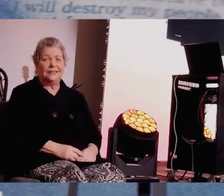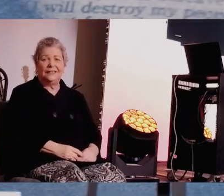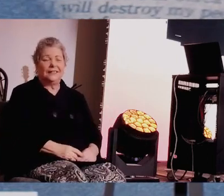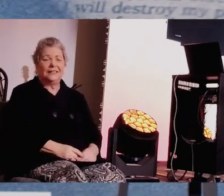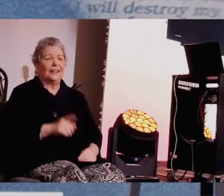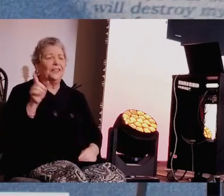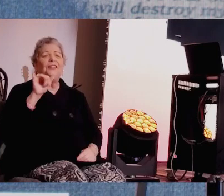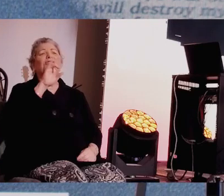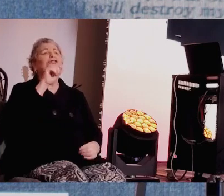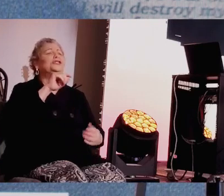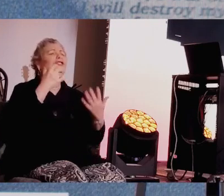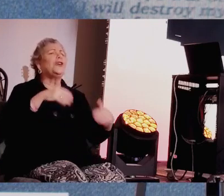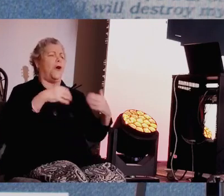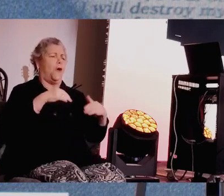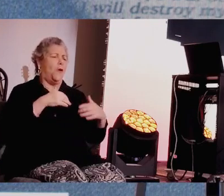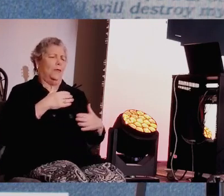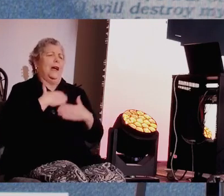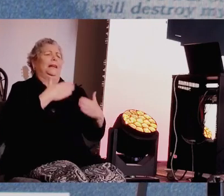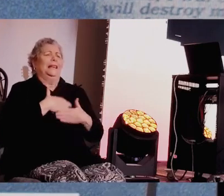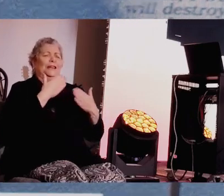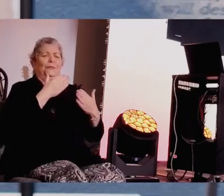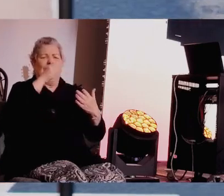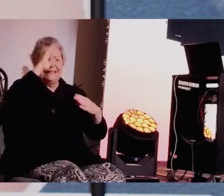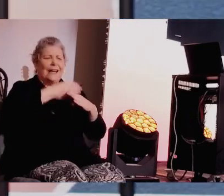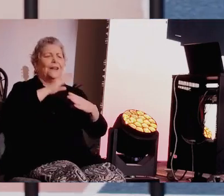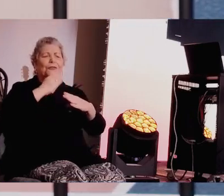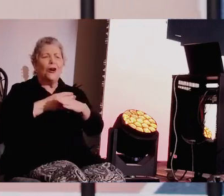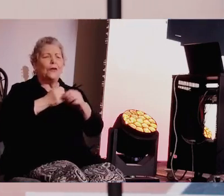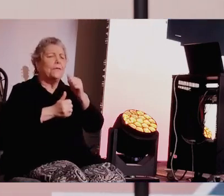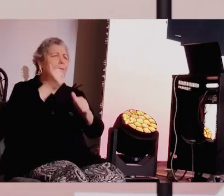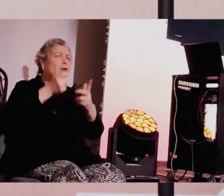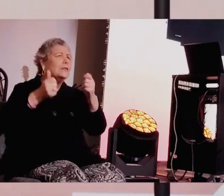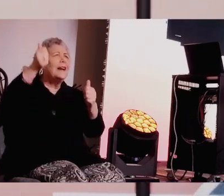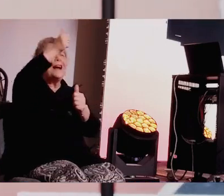so elated to be a son or a daughter of the Most High God.